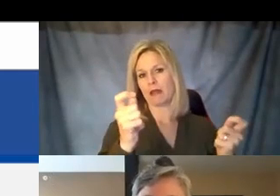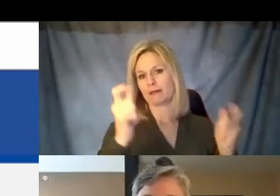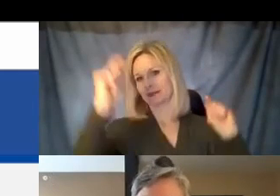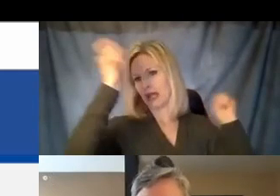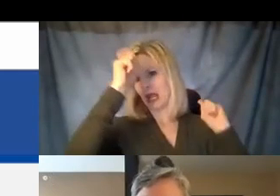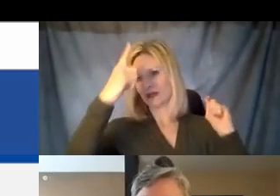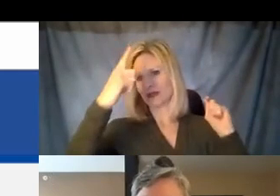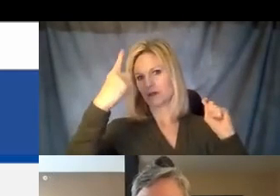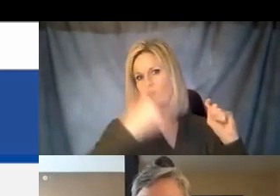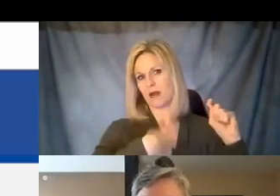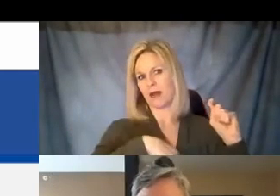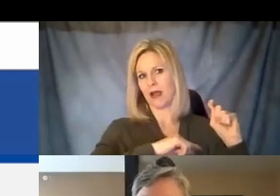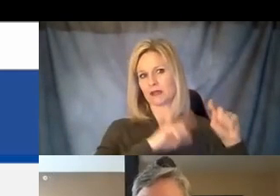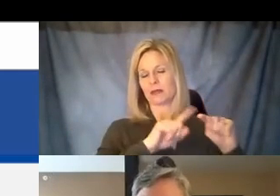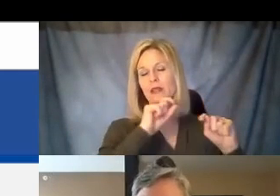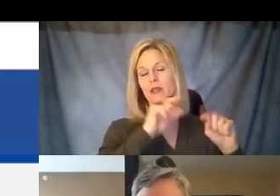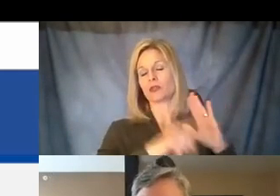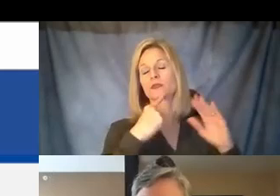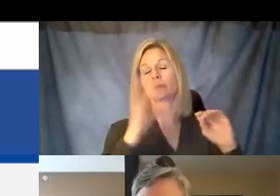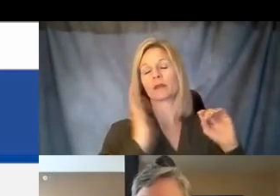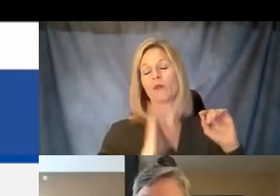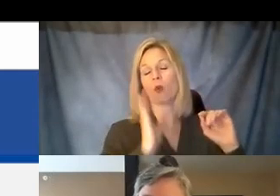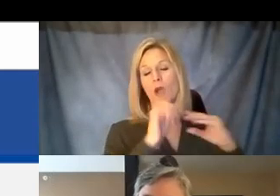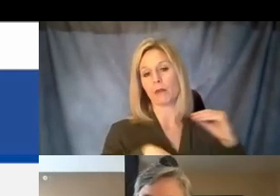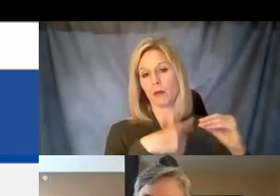But I love what you said earlier about